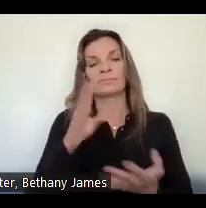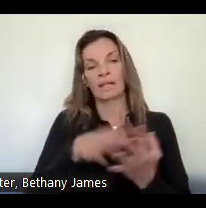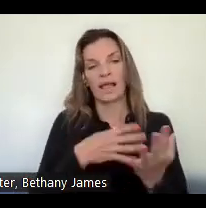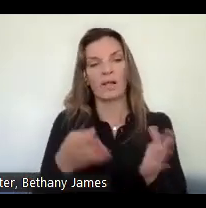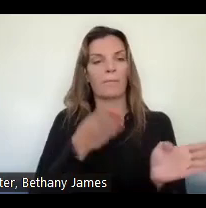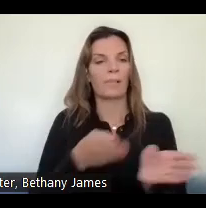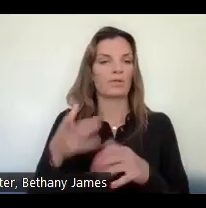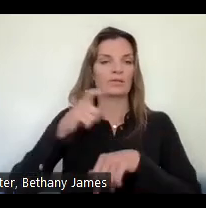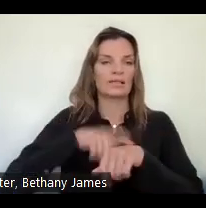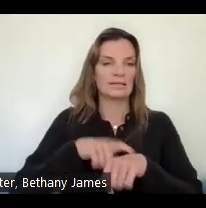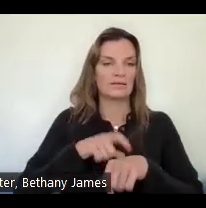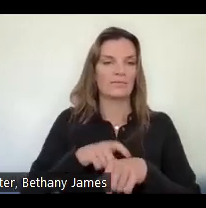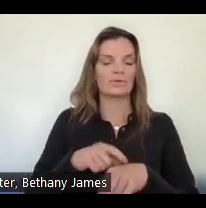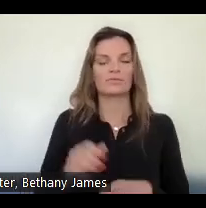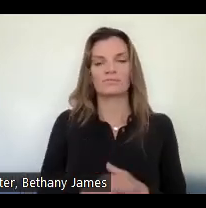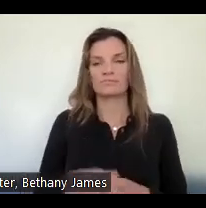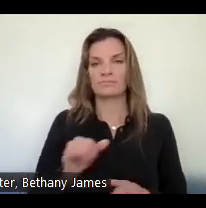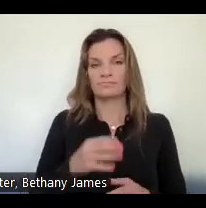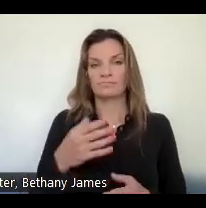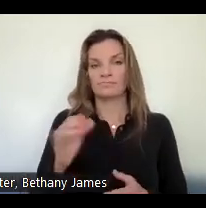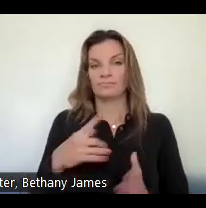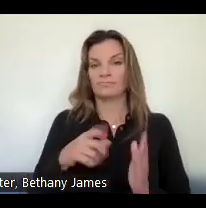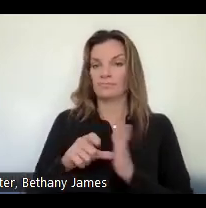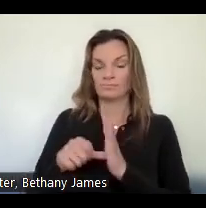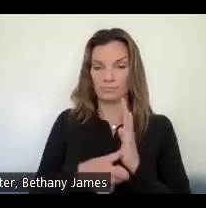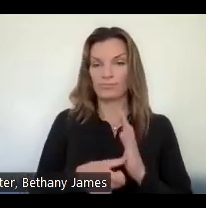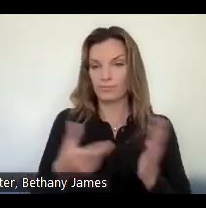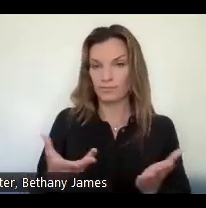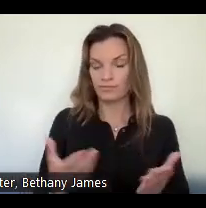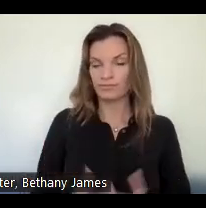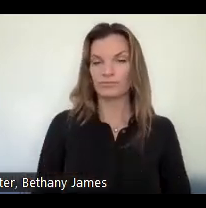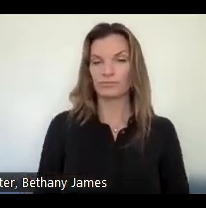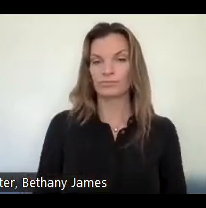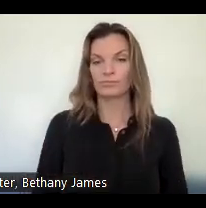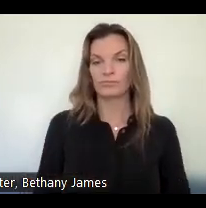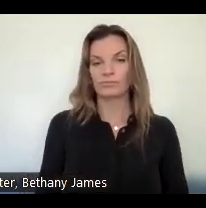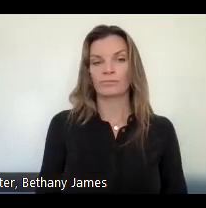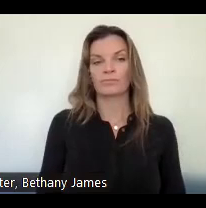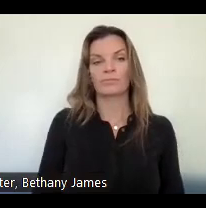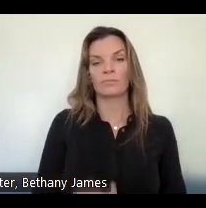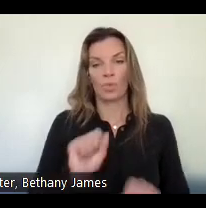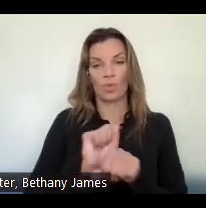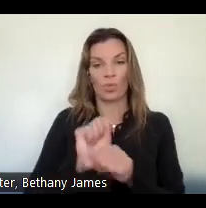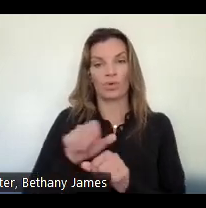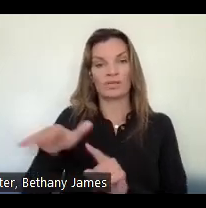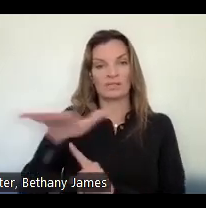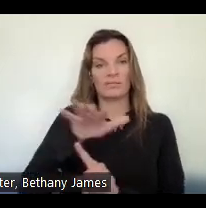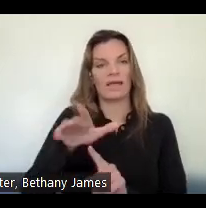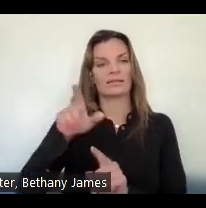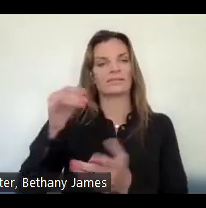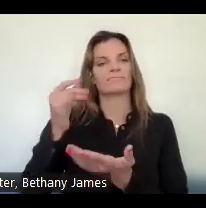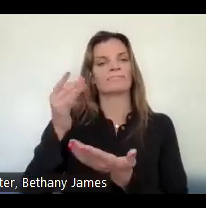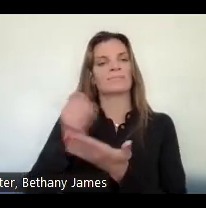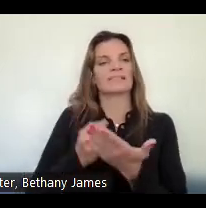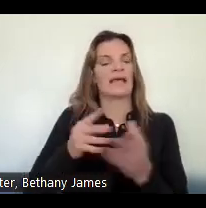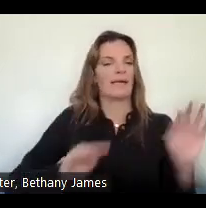timers. And a big thing I want to emphasize too is talking about worksite or workspace redesign. It might